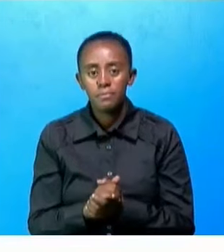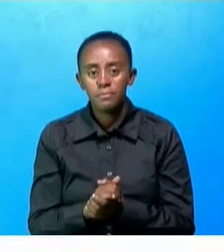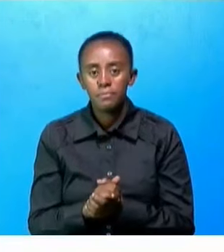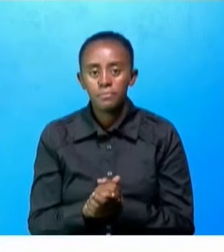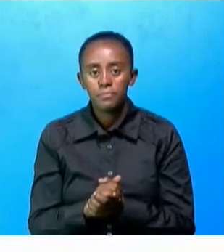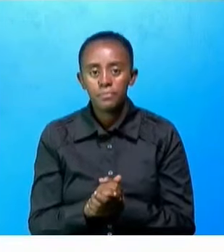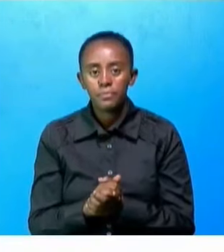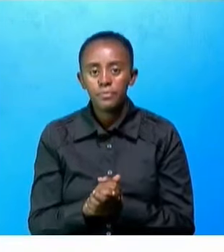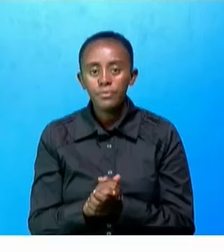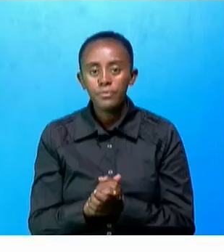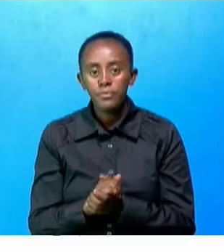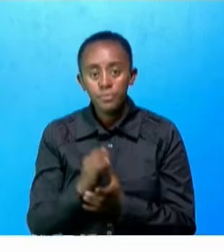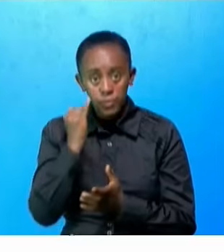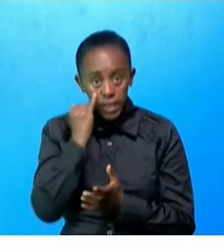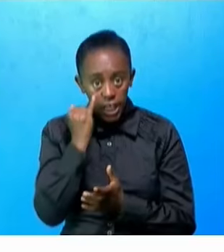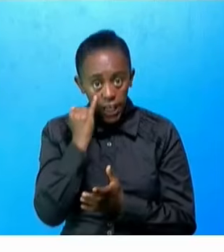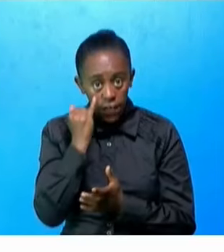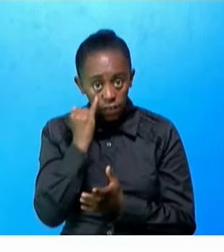If